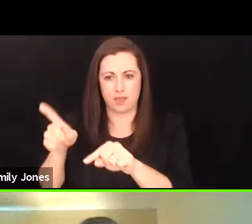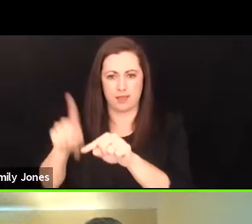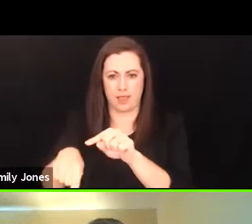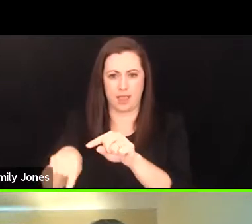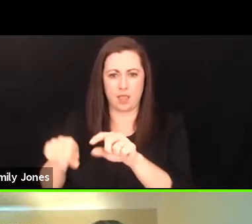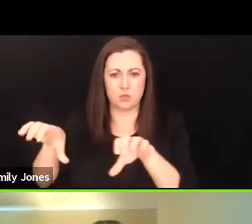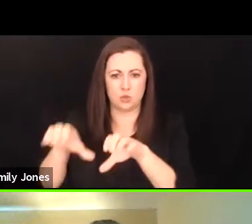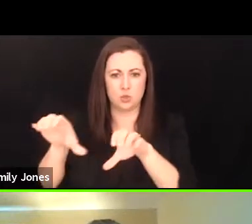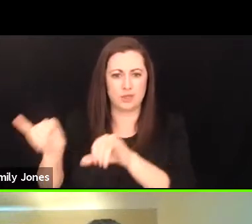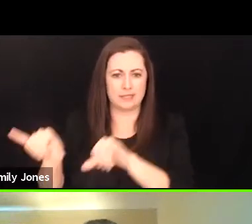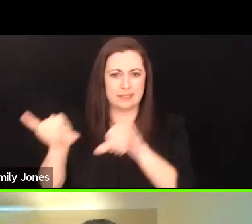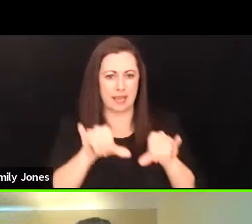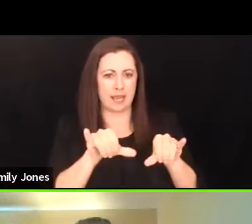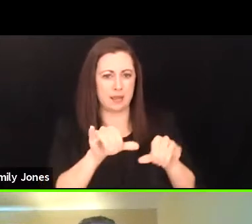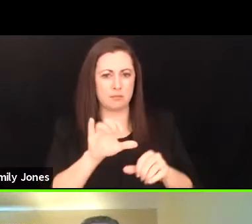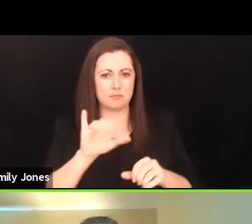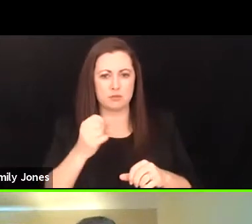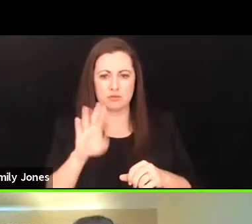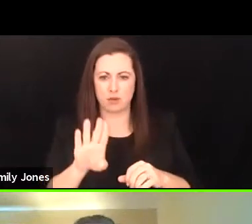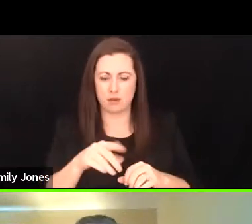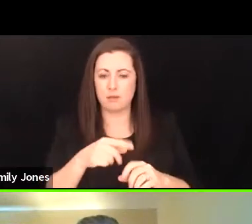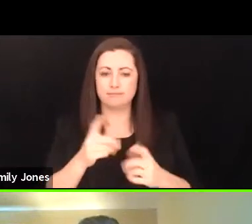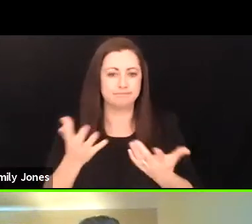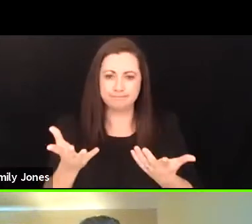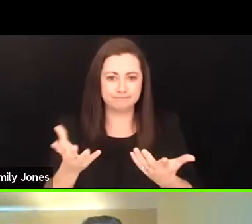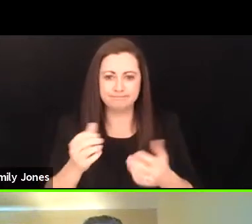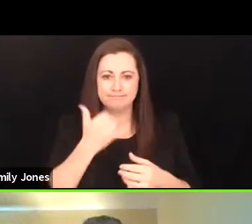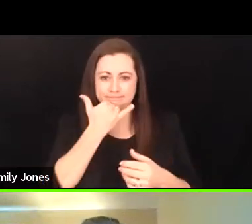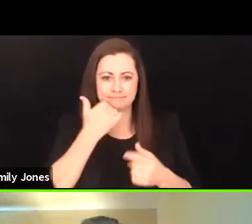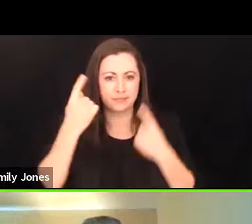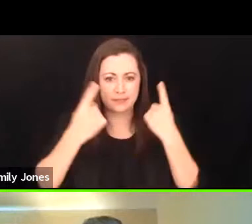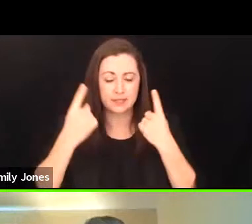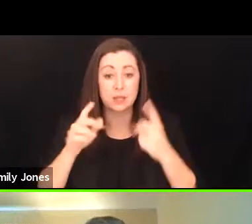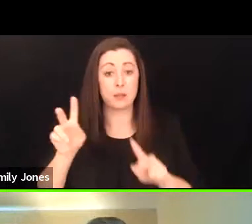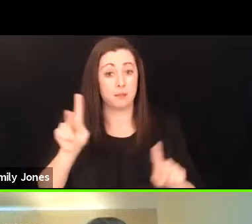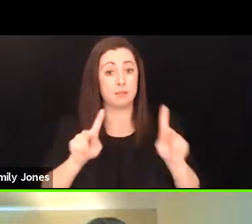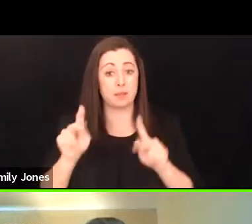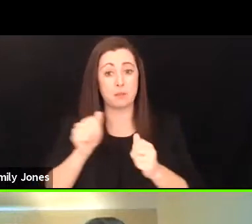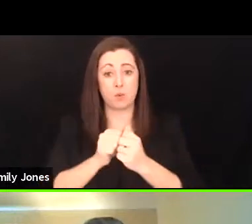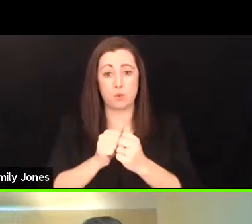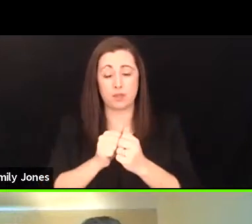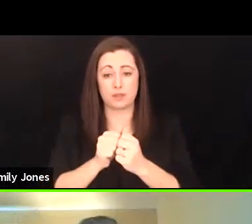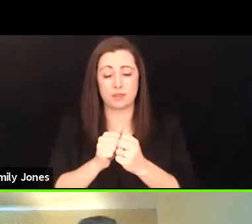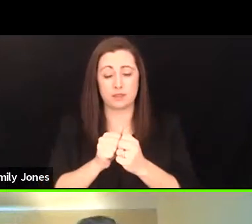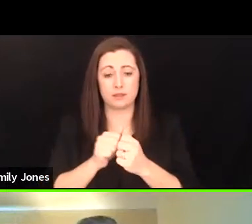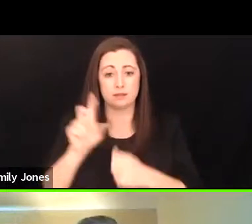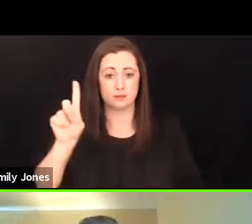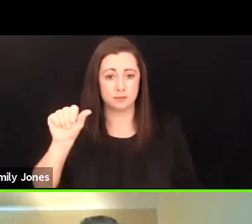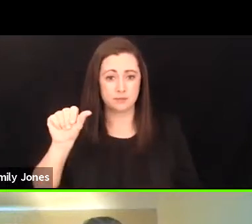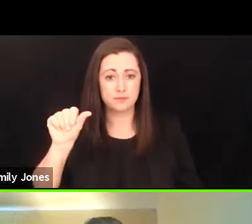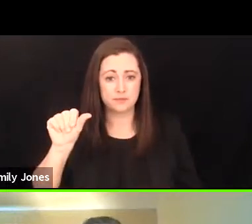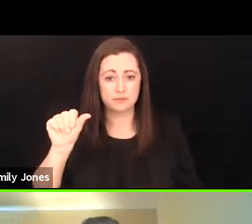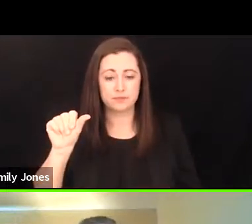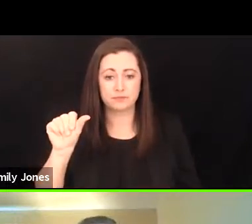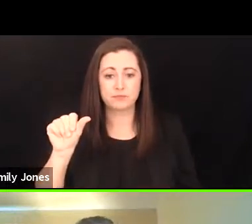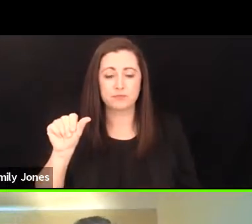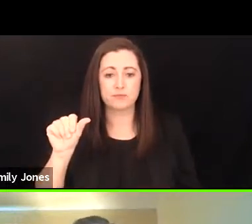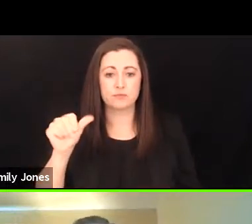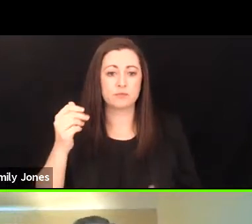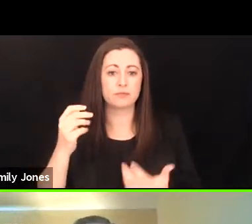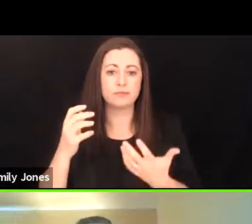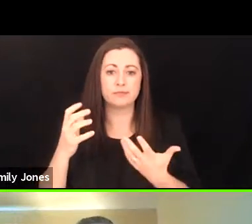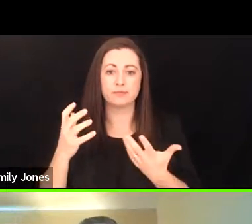tasks. As it was mentioned earlier, you know, individuals with disabilities, whether it be physical,